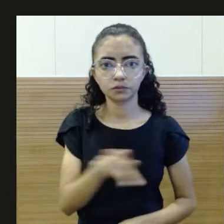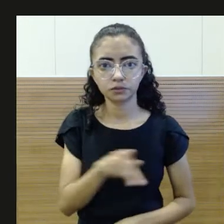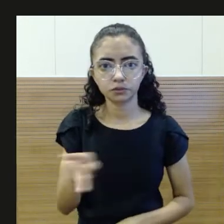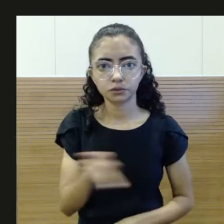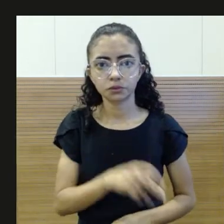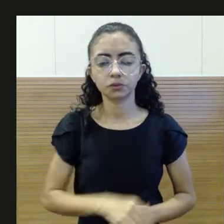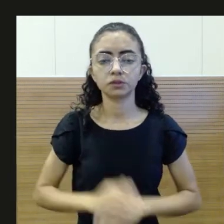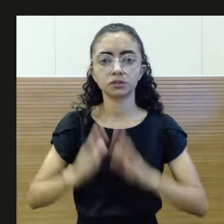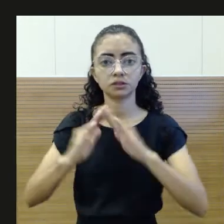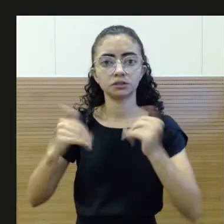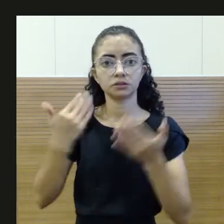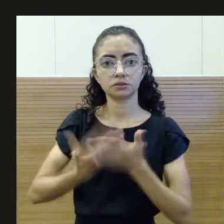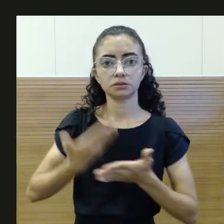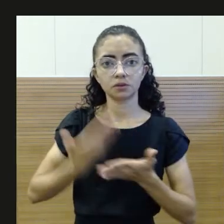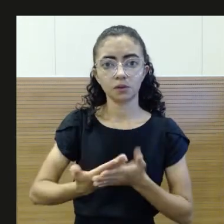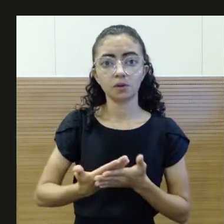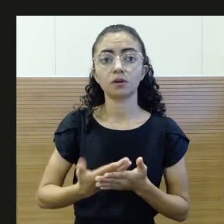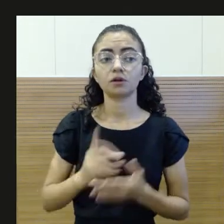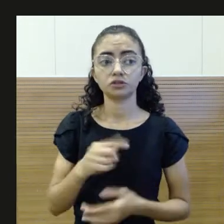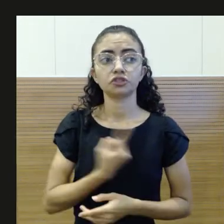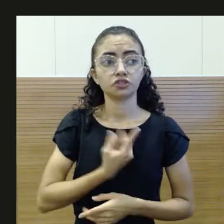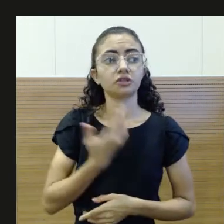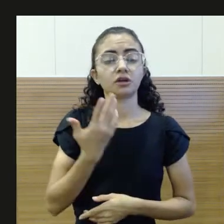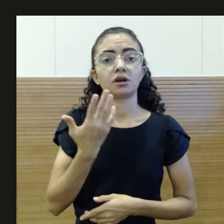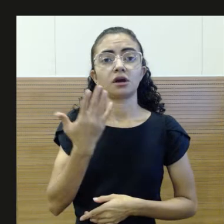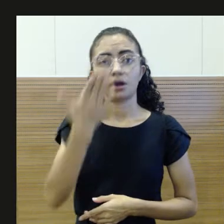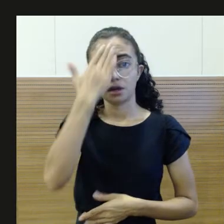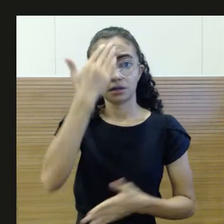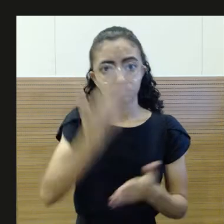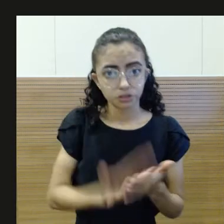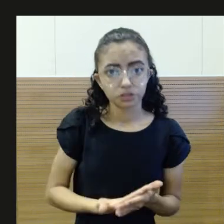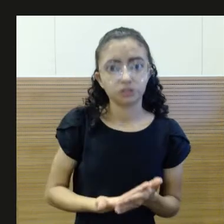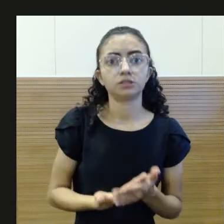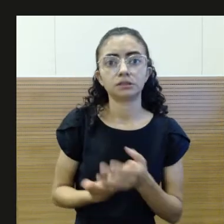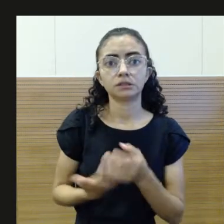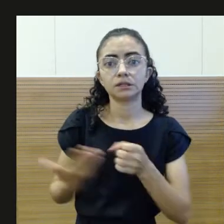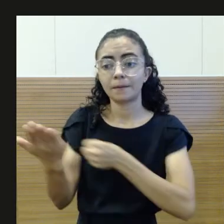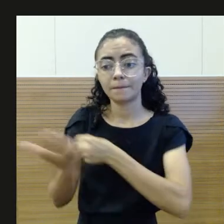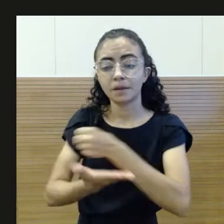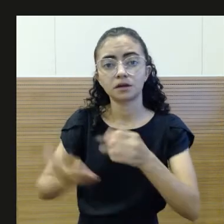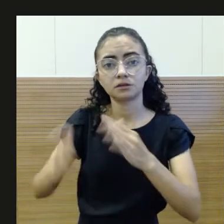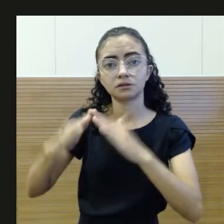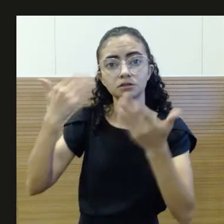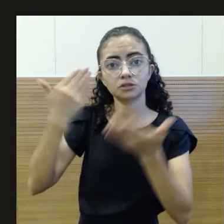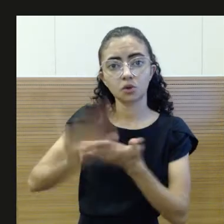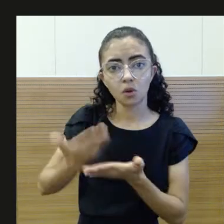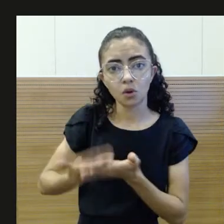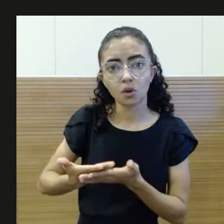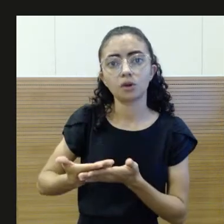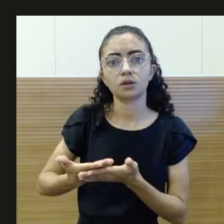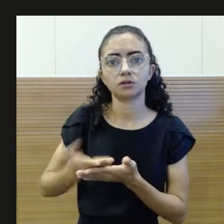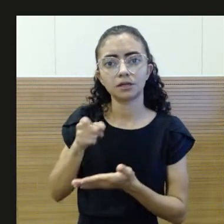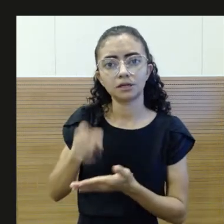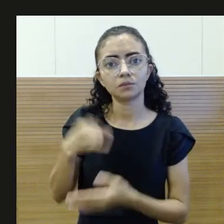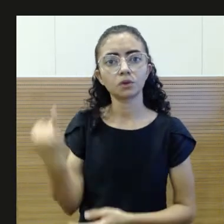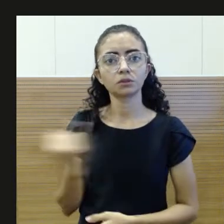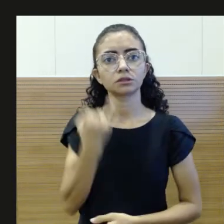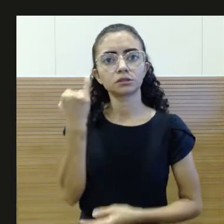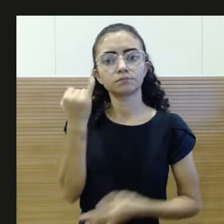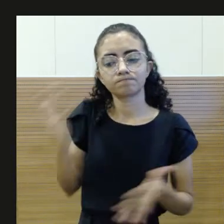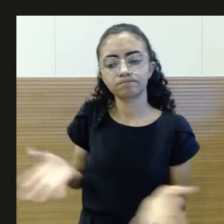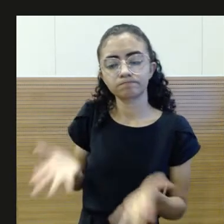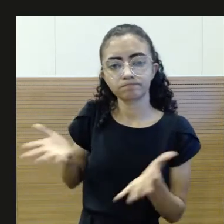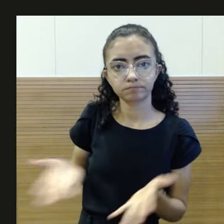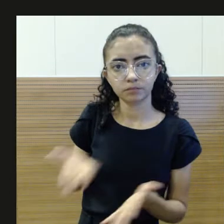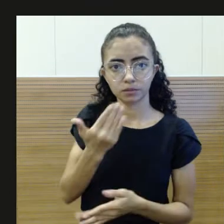our debate was which in the next meeting to have more time for the countries to be able to share